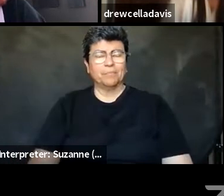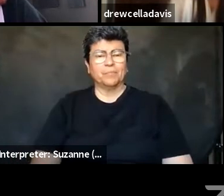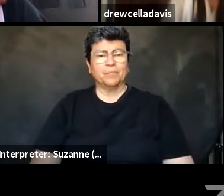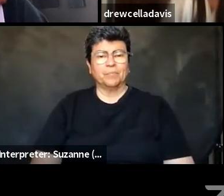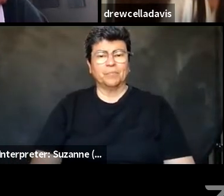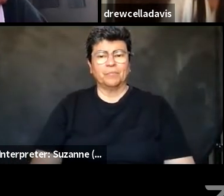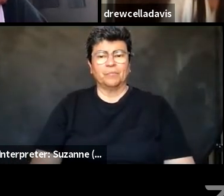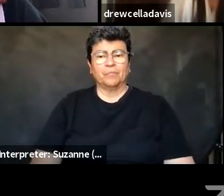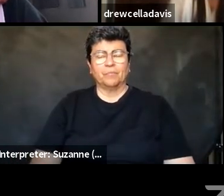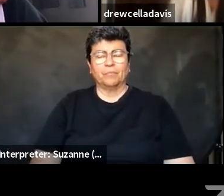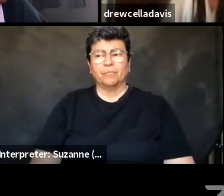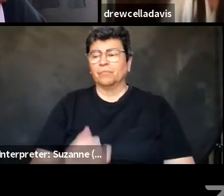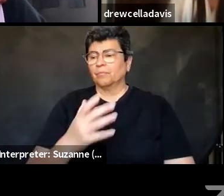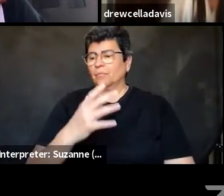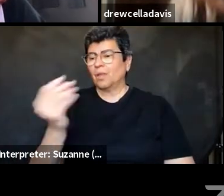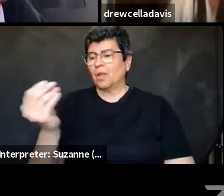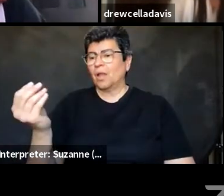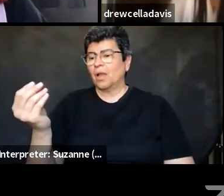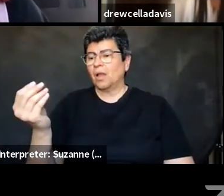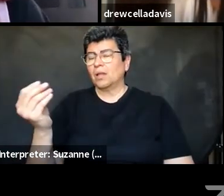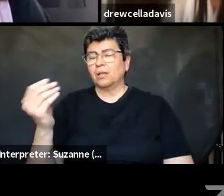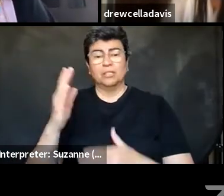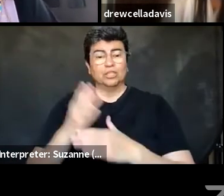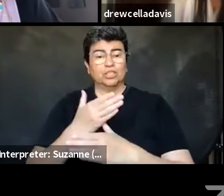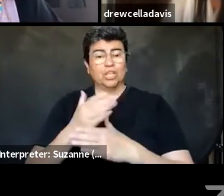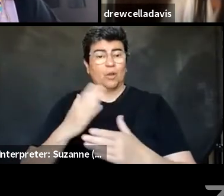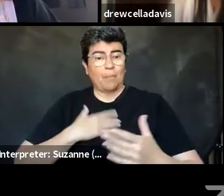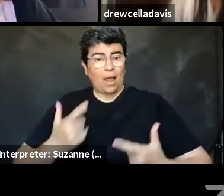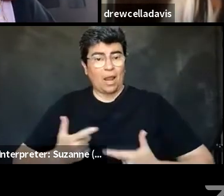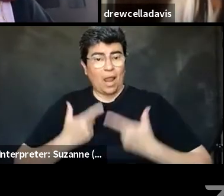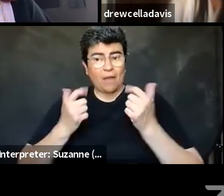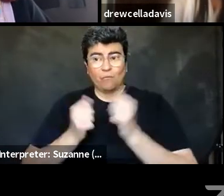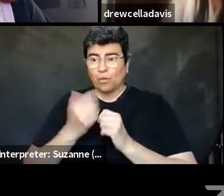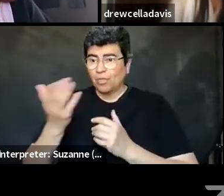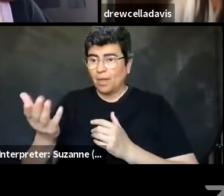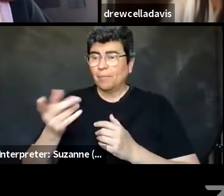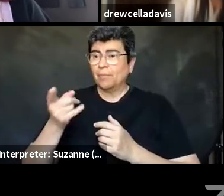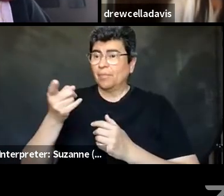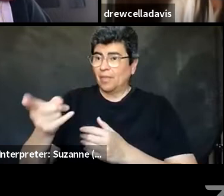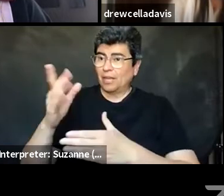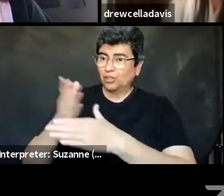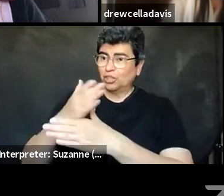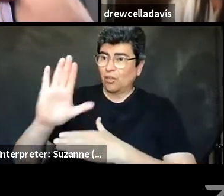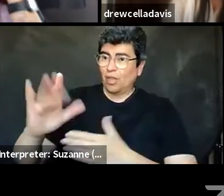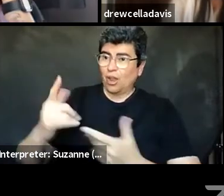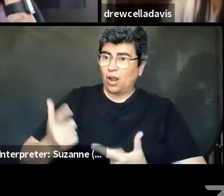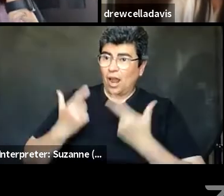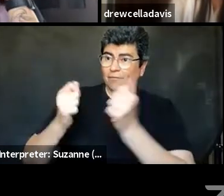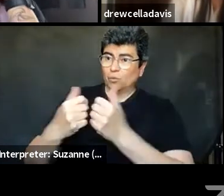And sharing my life with them and them sharing their lives with me